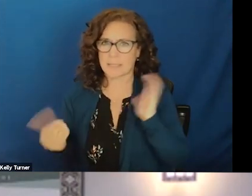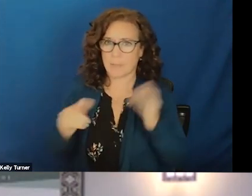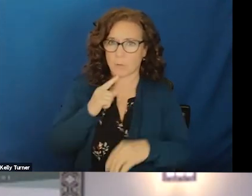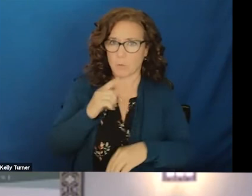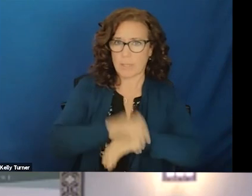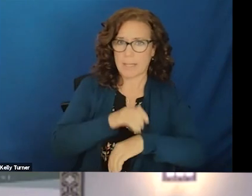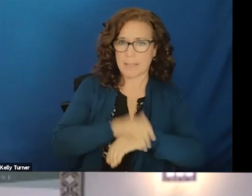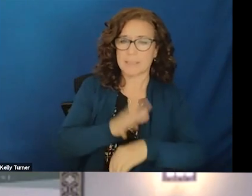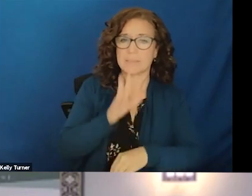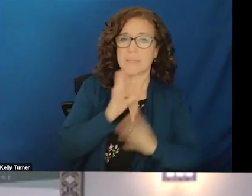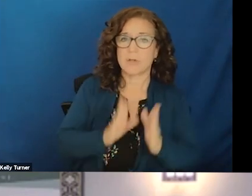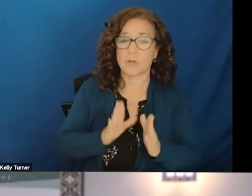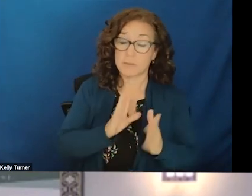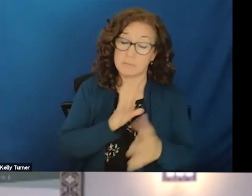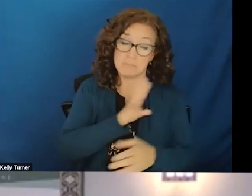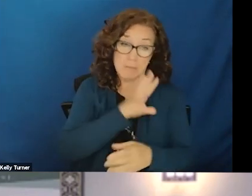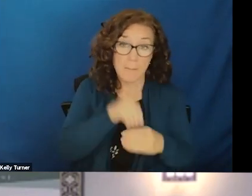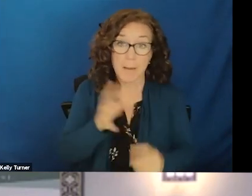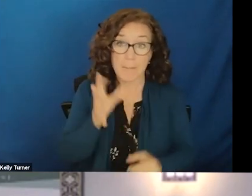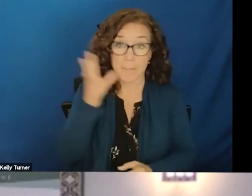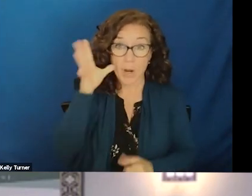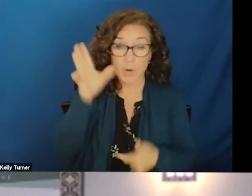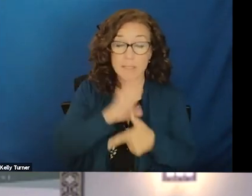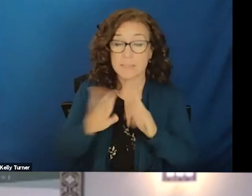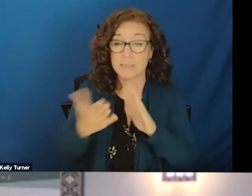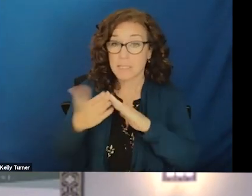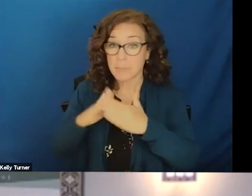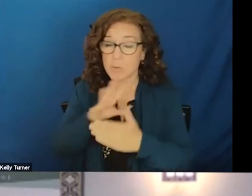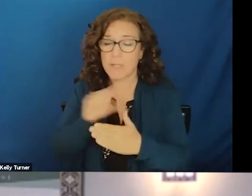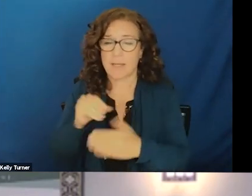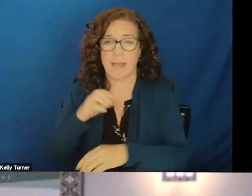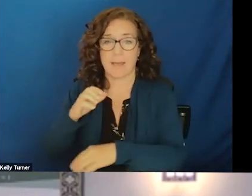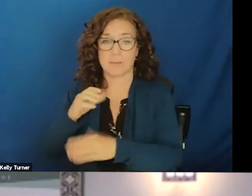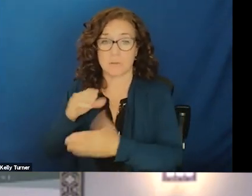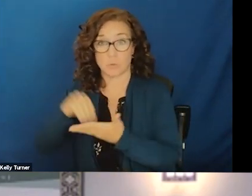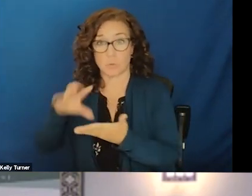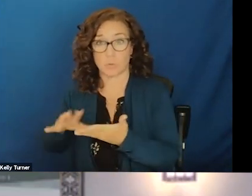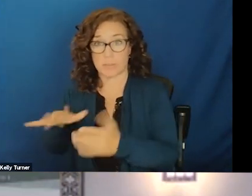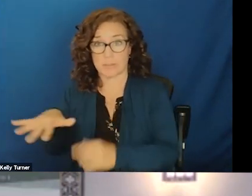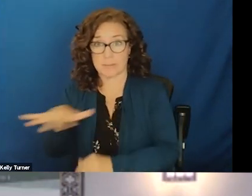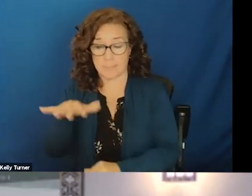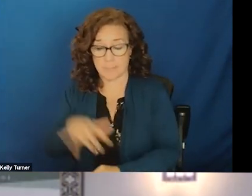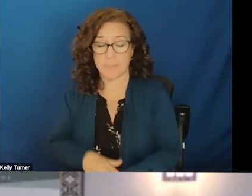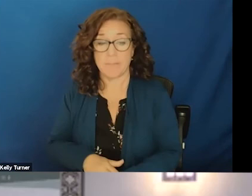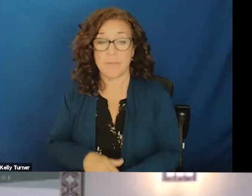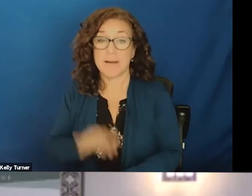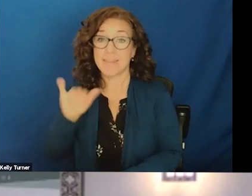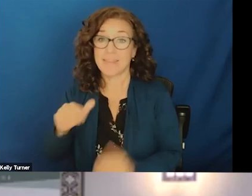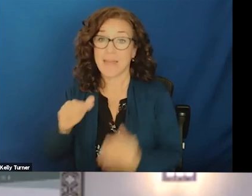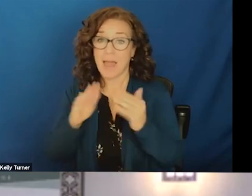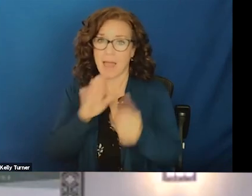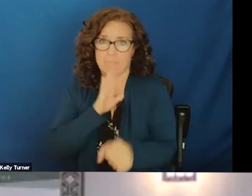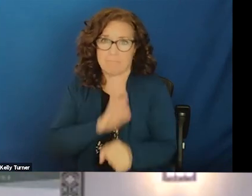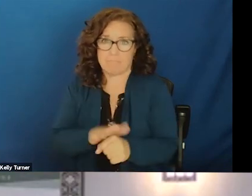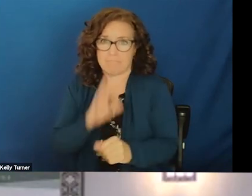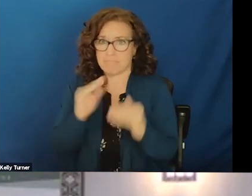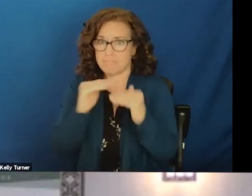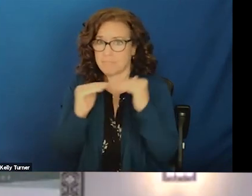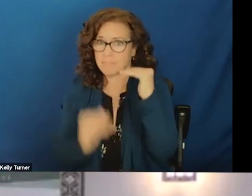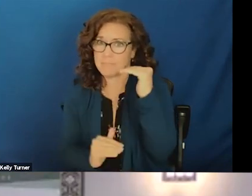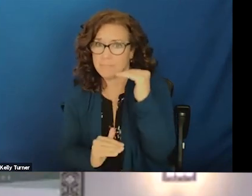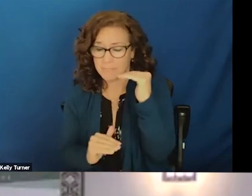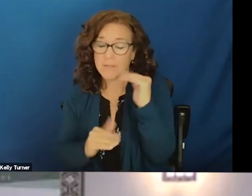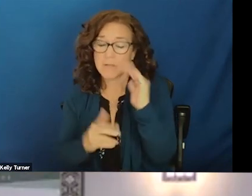counterparts among parents, community members, and students. Because of this underrepresentation, I'm concerned that